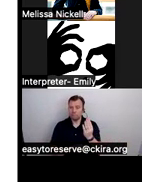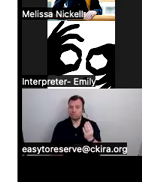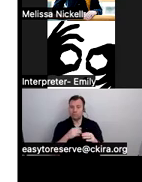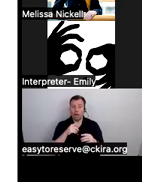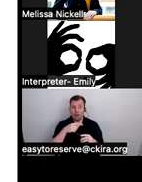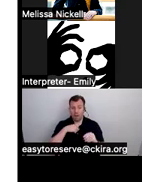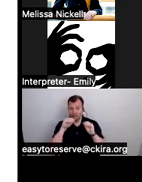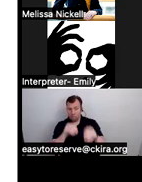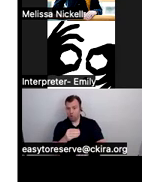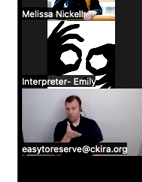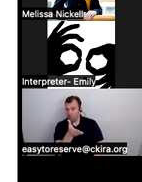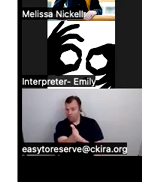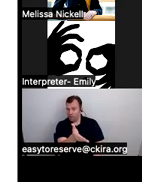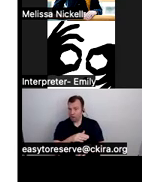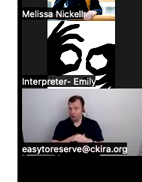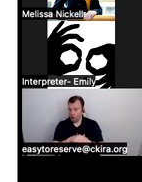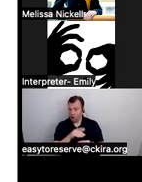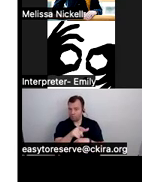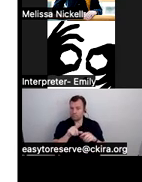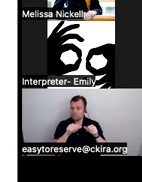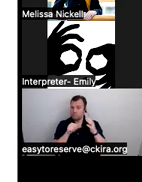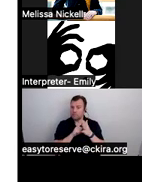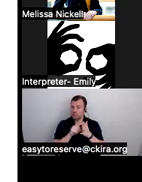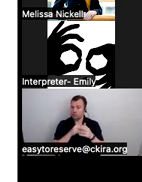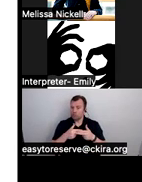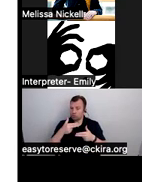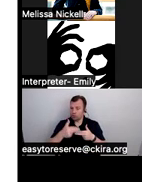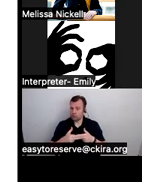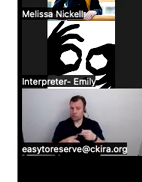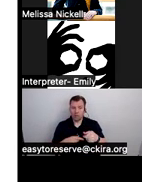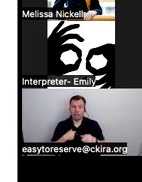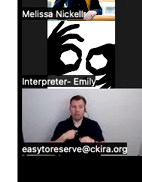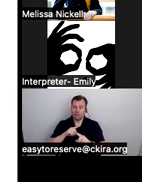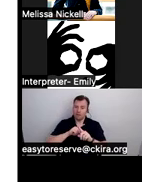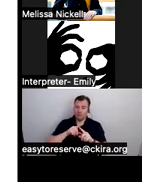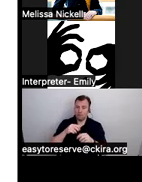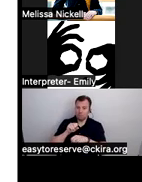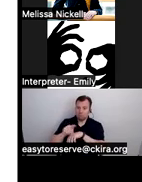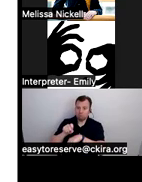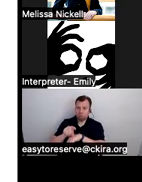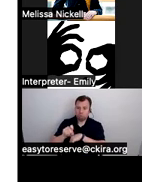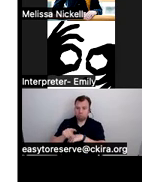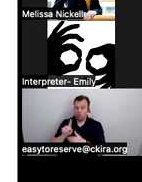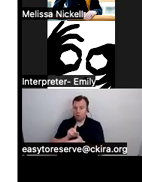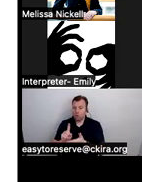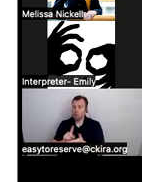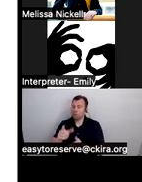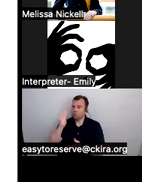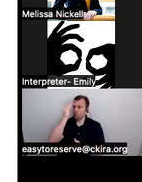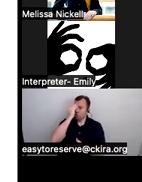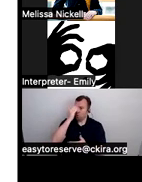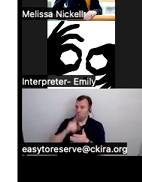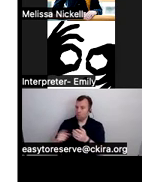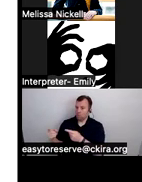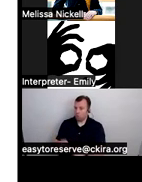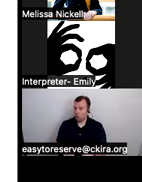So this will give you regular updates about different funding opportunities that may be coming out on over time.